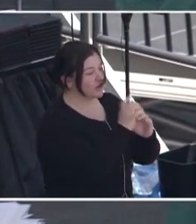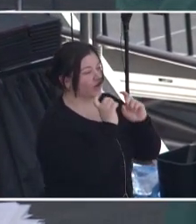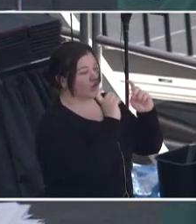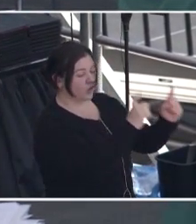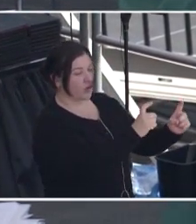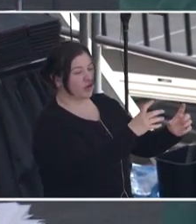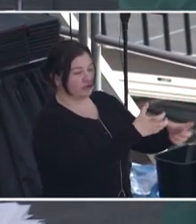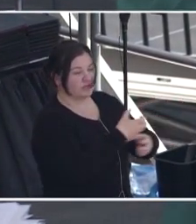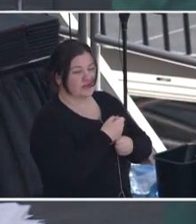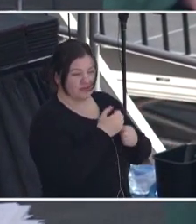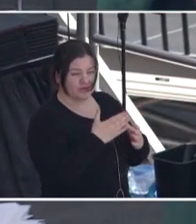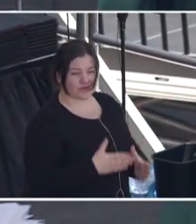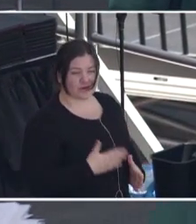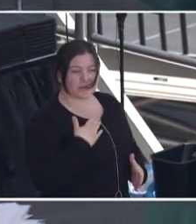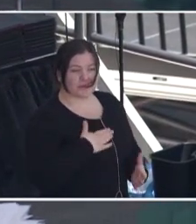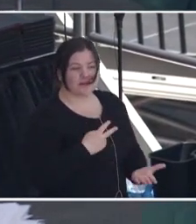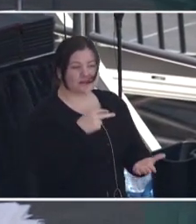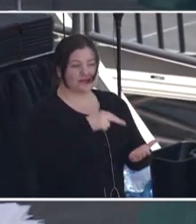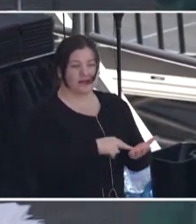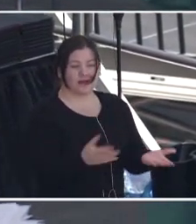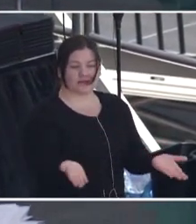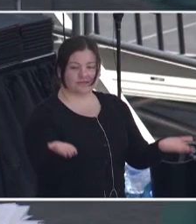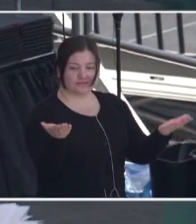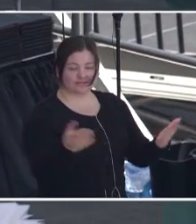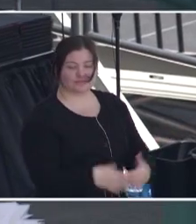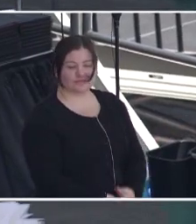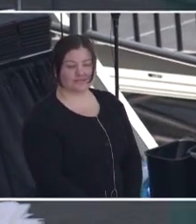recipients. Please rise.